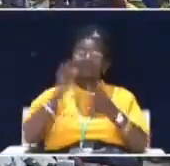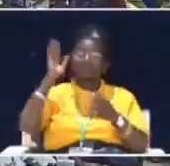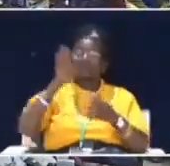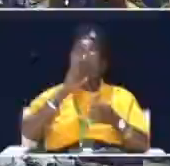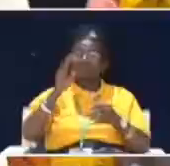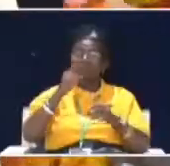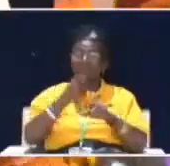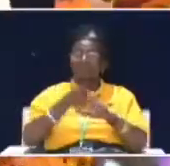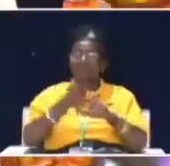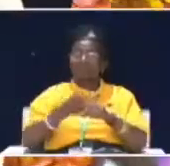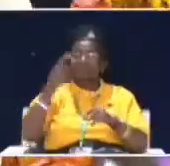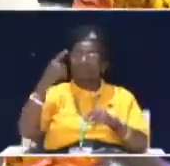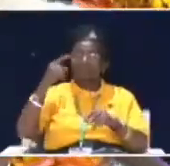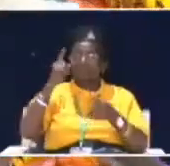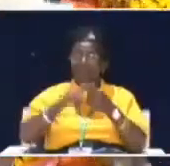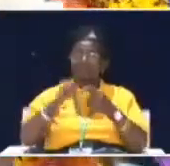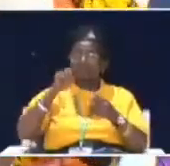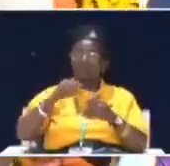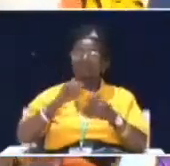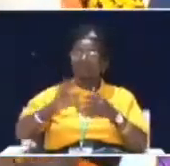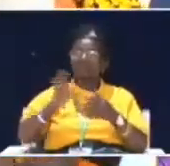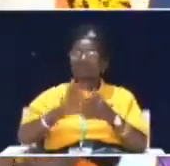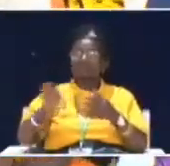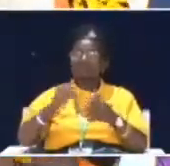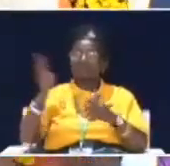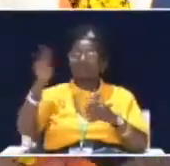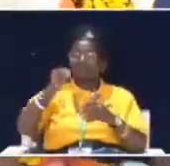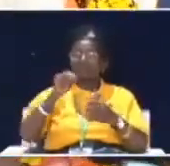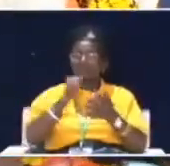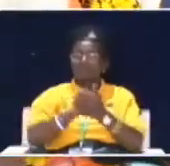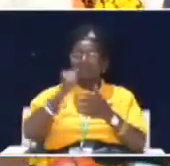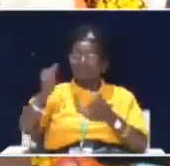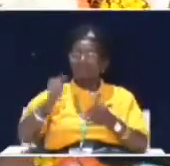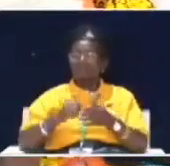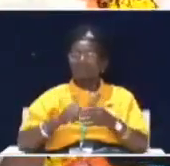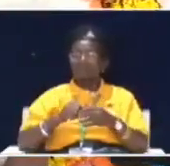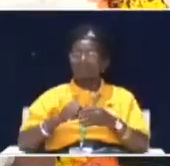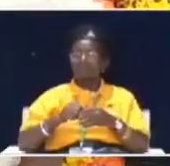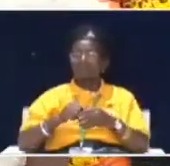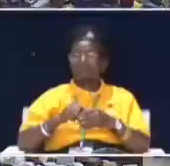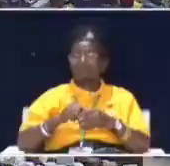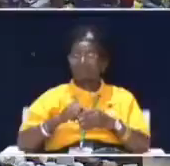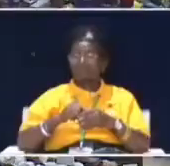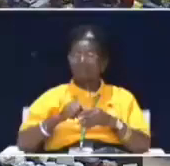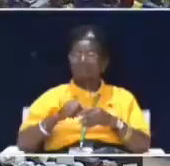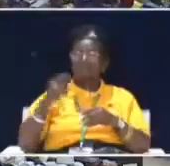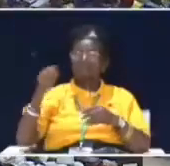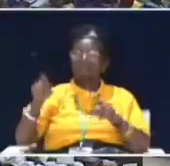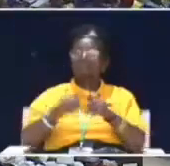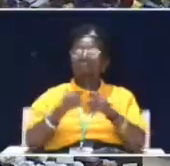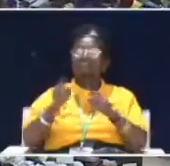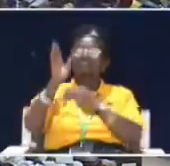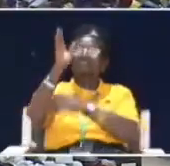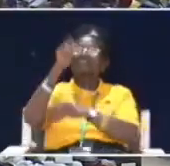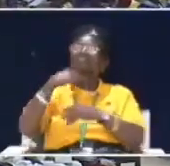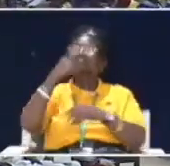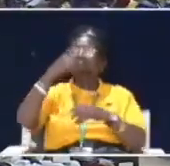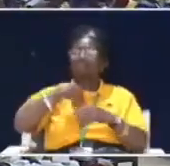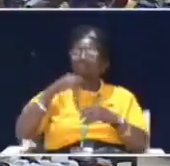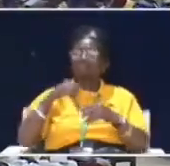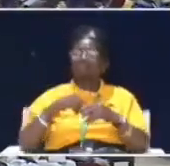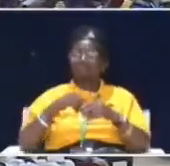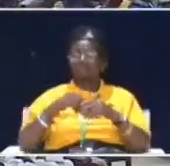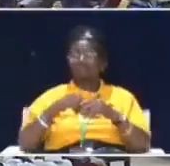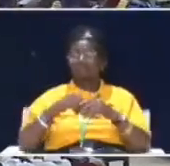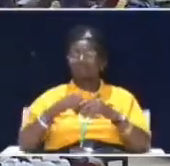count them. Yo soro fun wa lati kan won. The same God told me. Ọlọ́run kan náà yìí ló